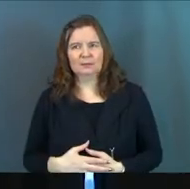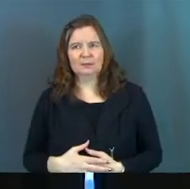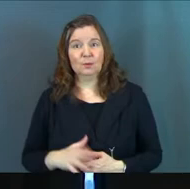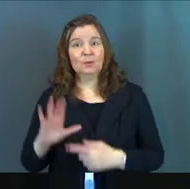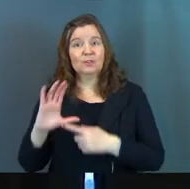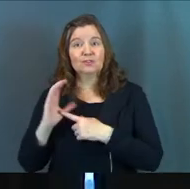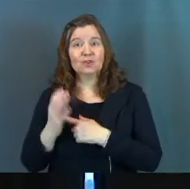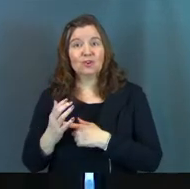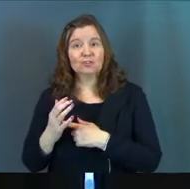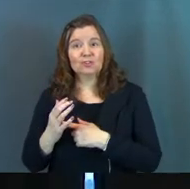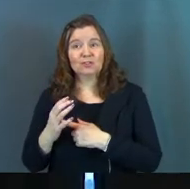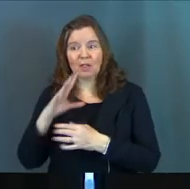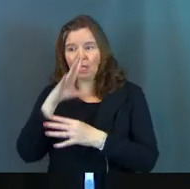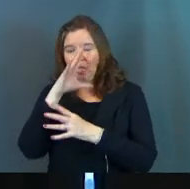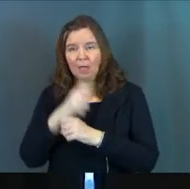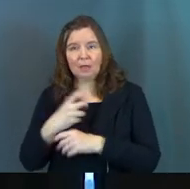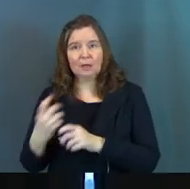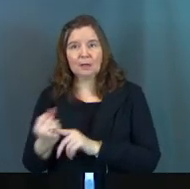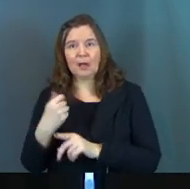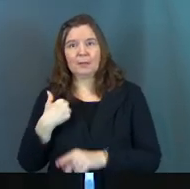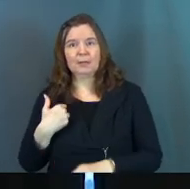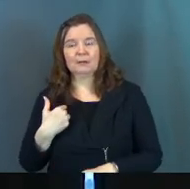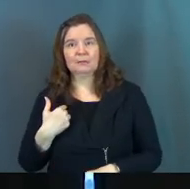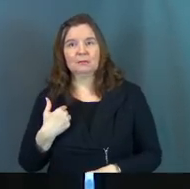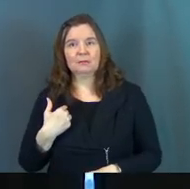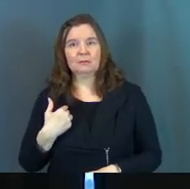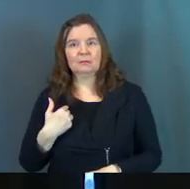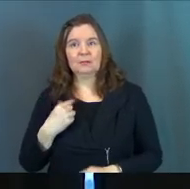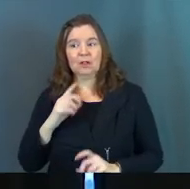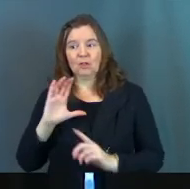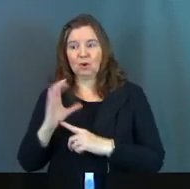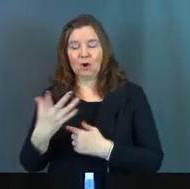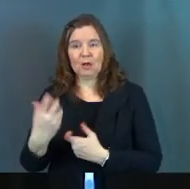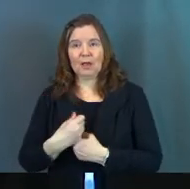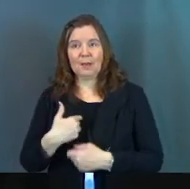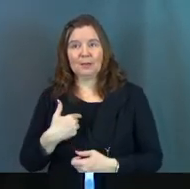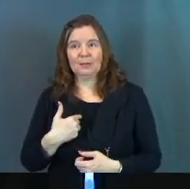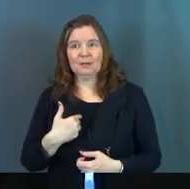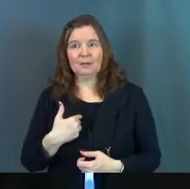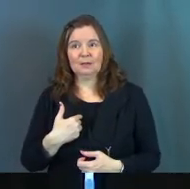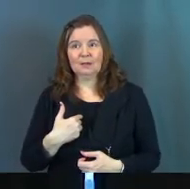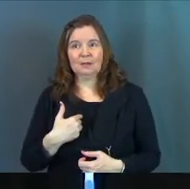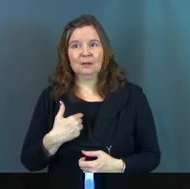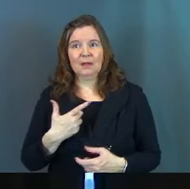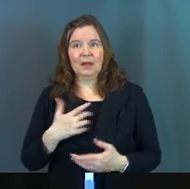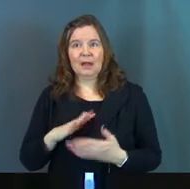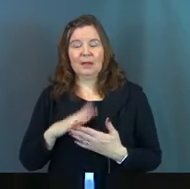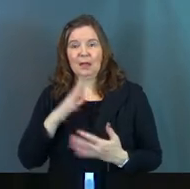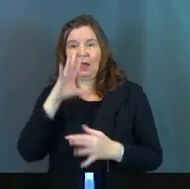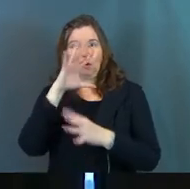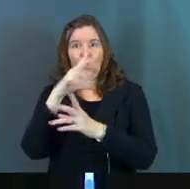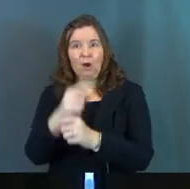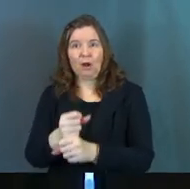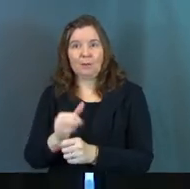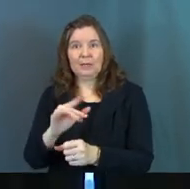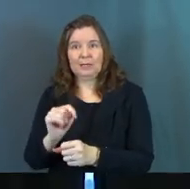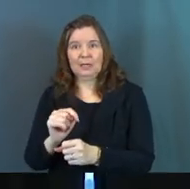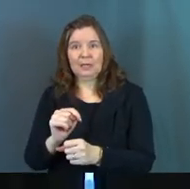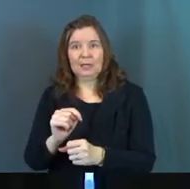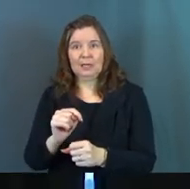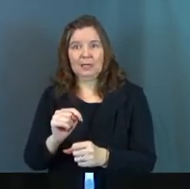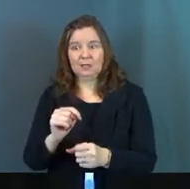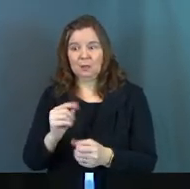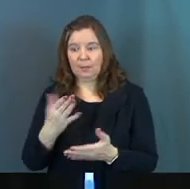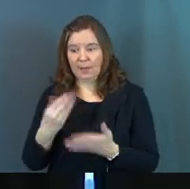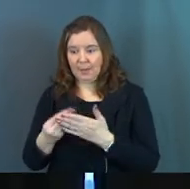this culture just got me. The culture just got me. I kind of got caught up in it, the way that we